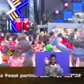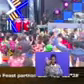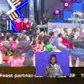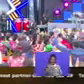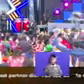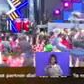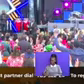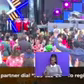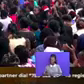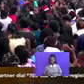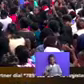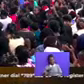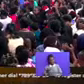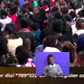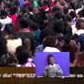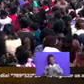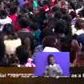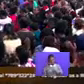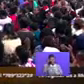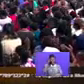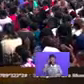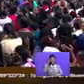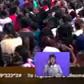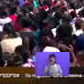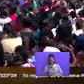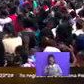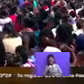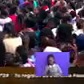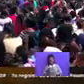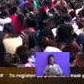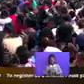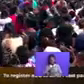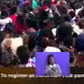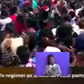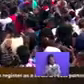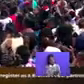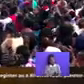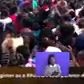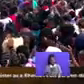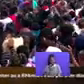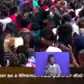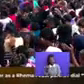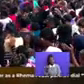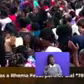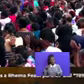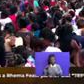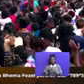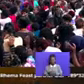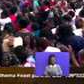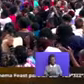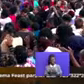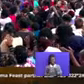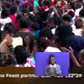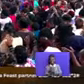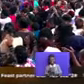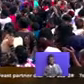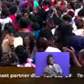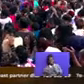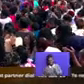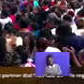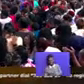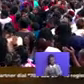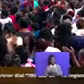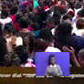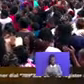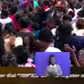parliament you will Havey people in the government you will have people in the hospital you will have people in the industry you